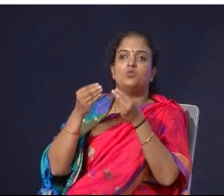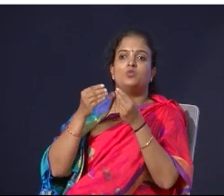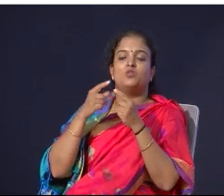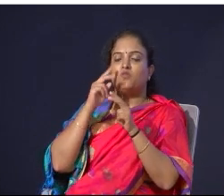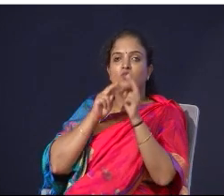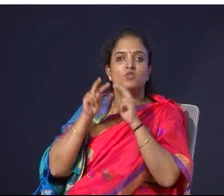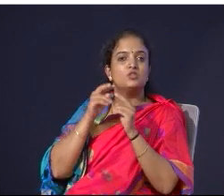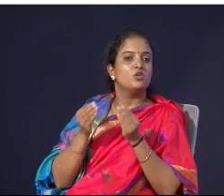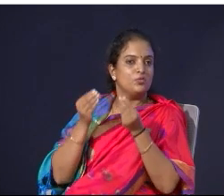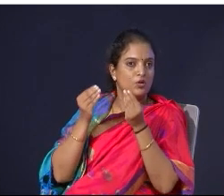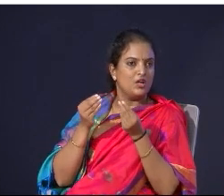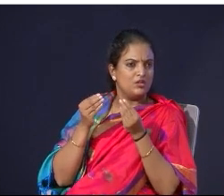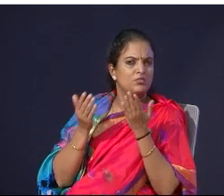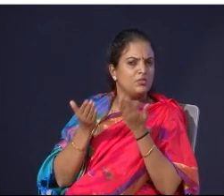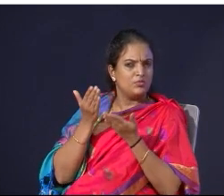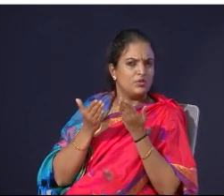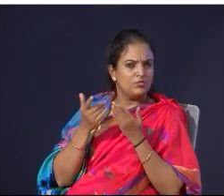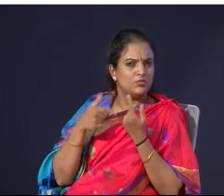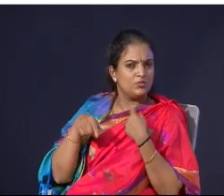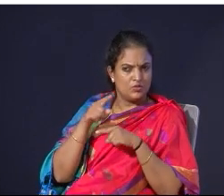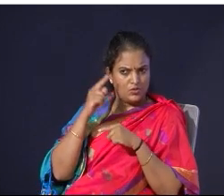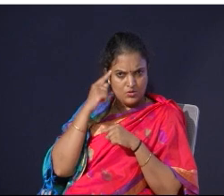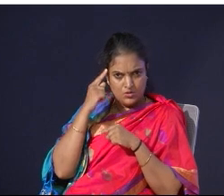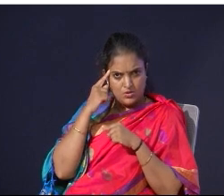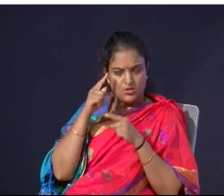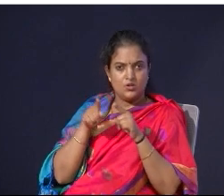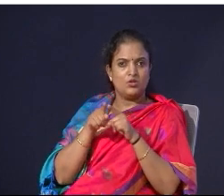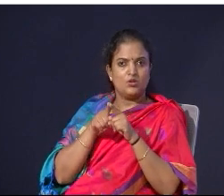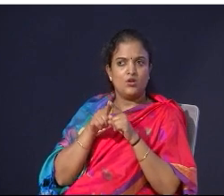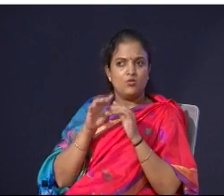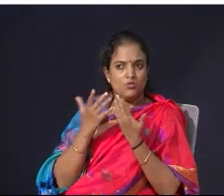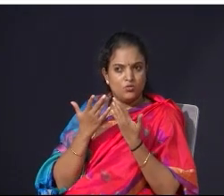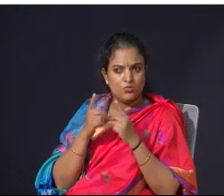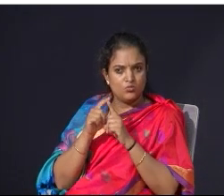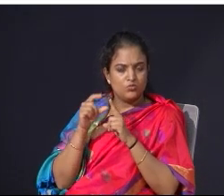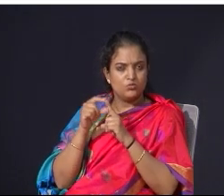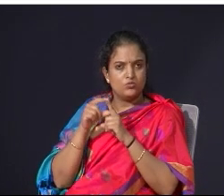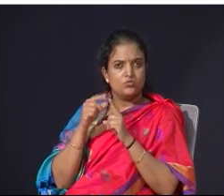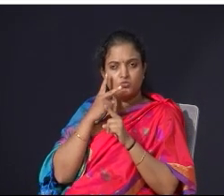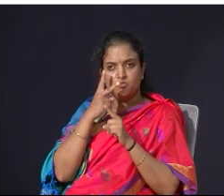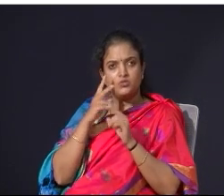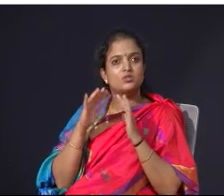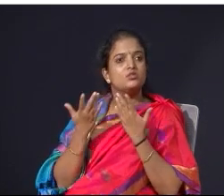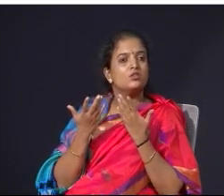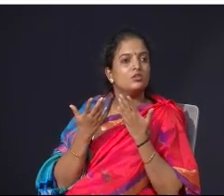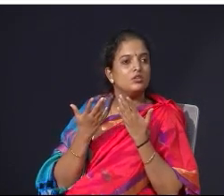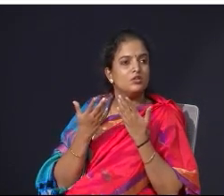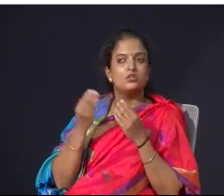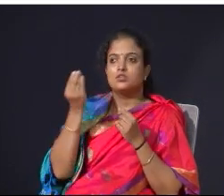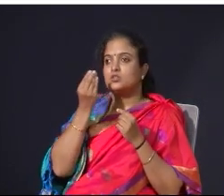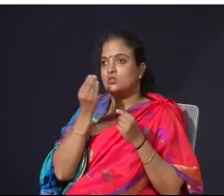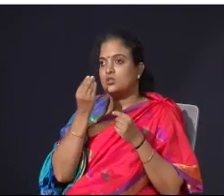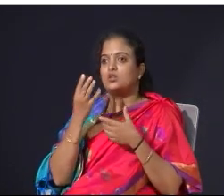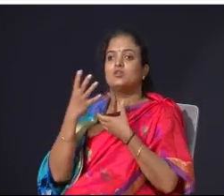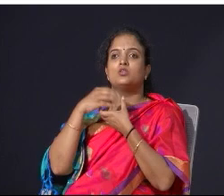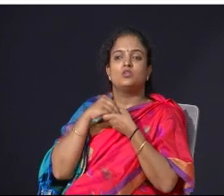vision. Yesterday somebody was asking me, do you think blind children can see? What can you do with that vision? Okay. So some of them can use